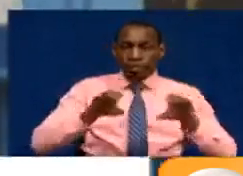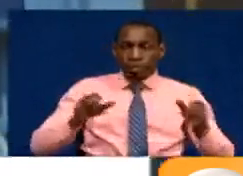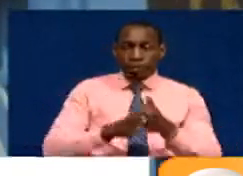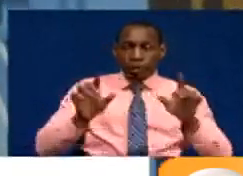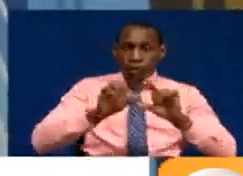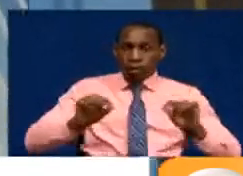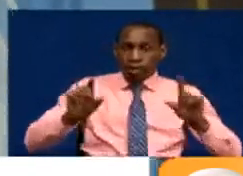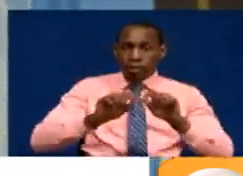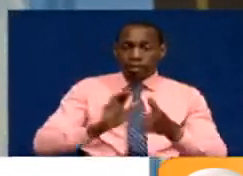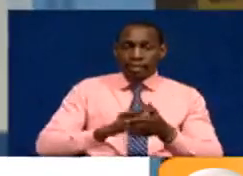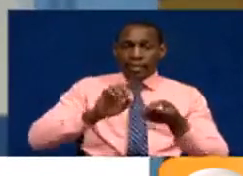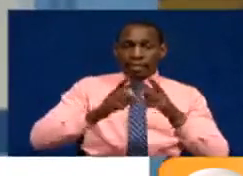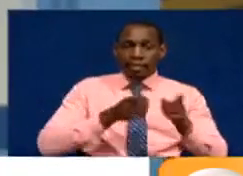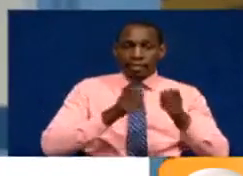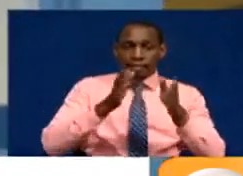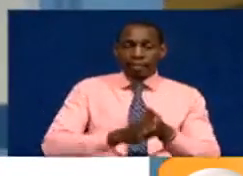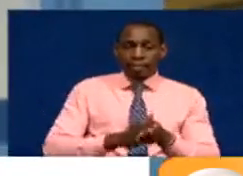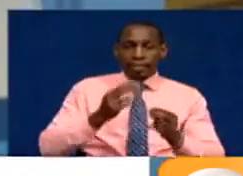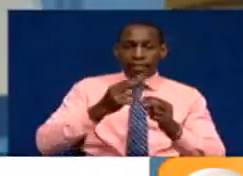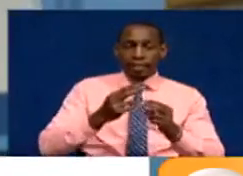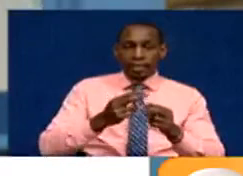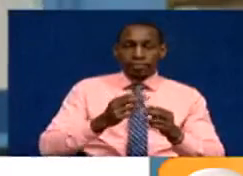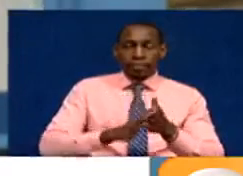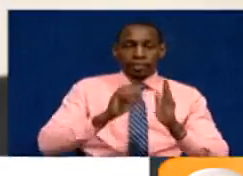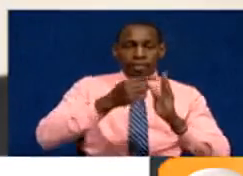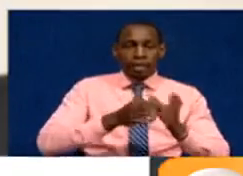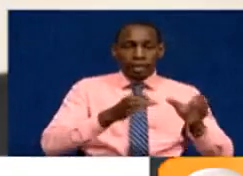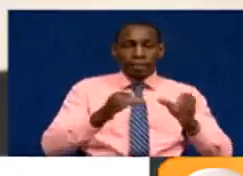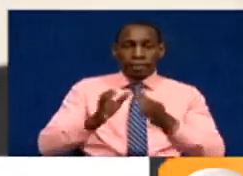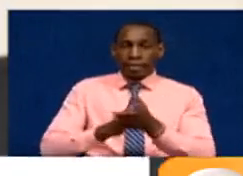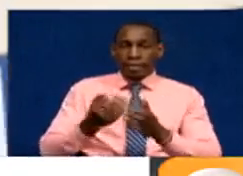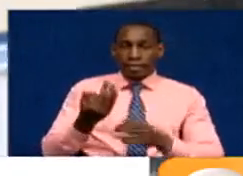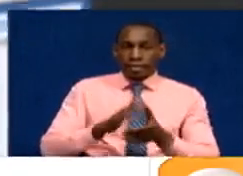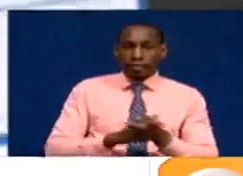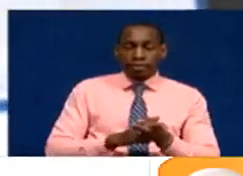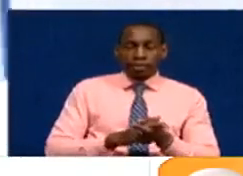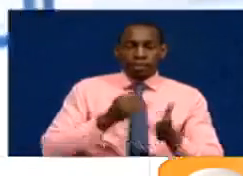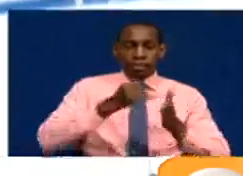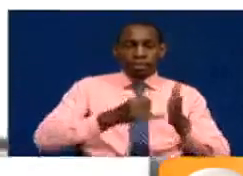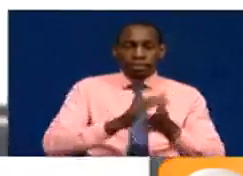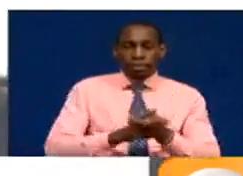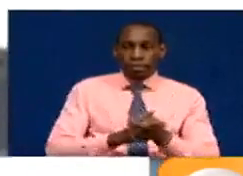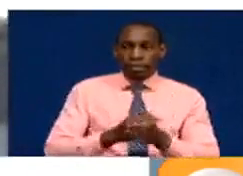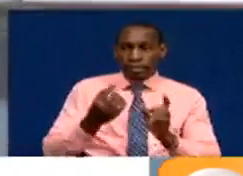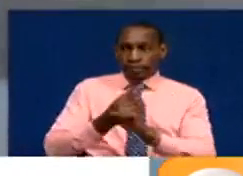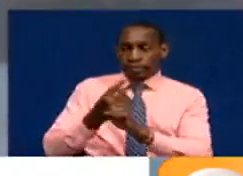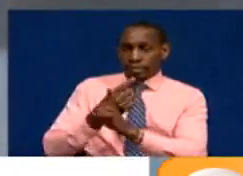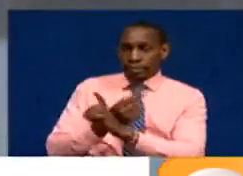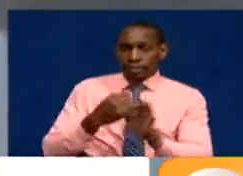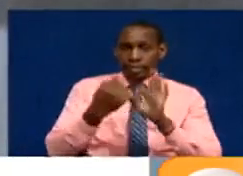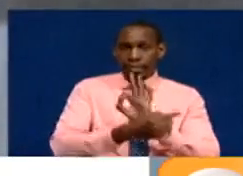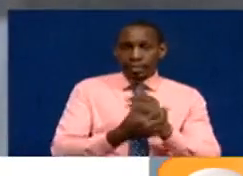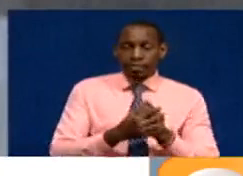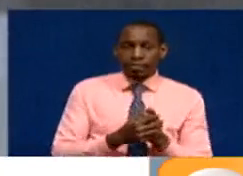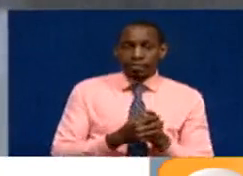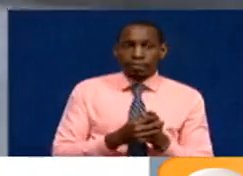In a statement, the standards regulator named three firms flouting the rules: the non-compliant manufacturers Hout International, Mwananchi